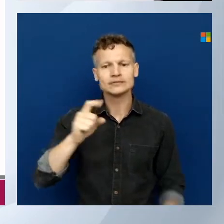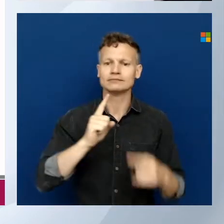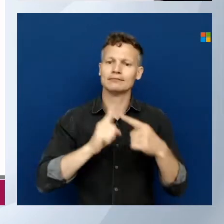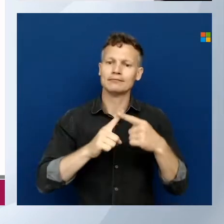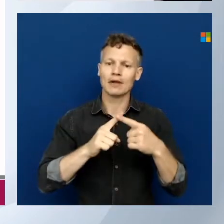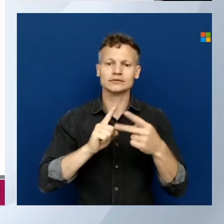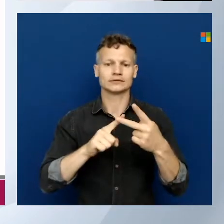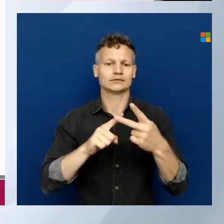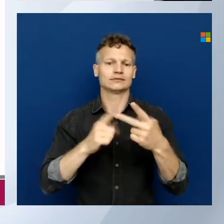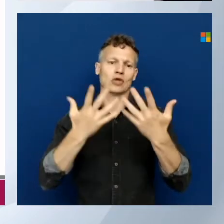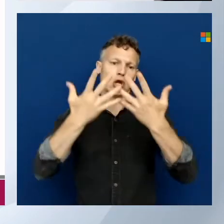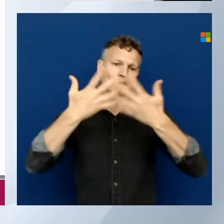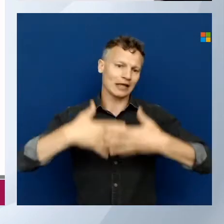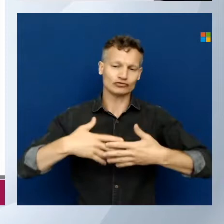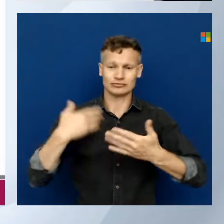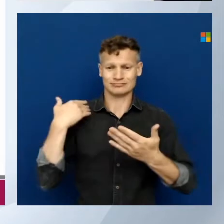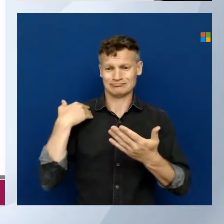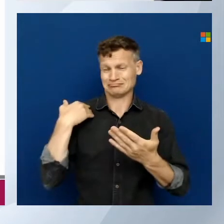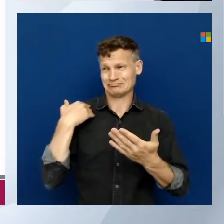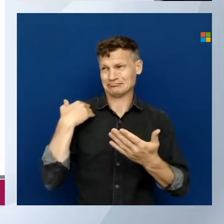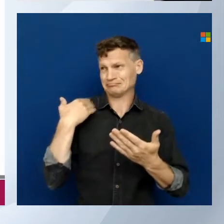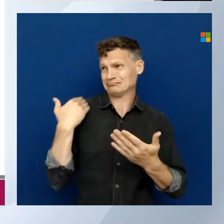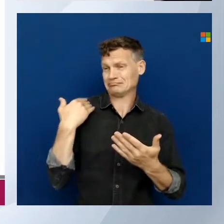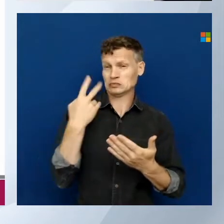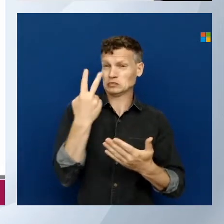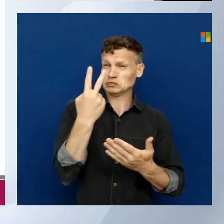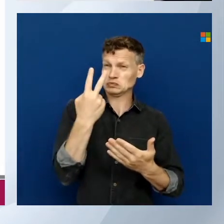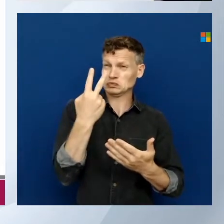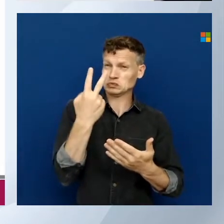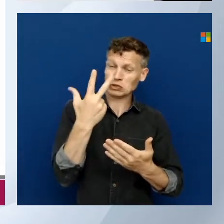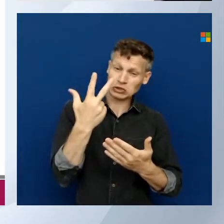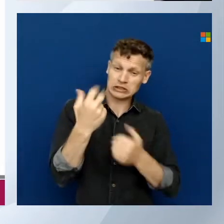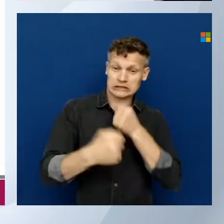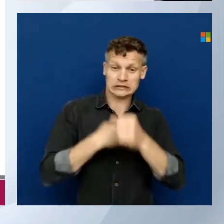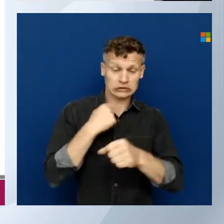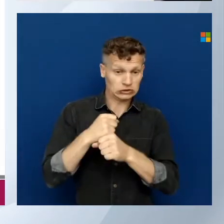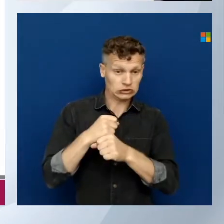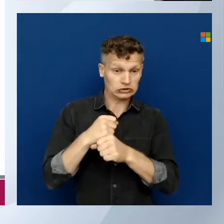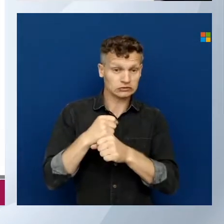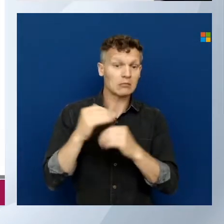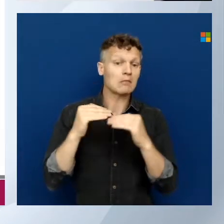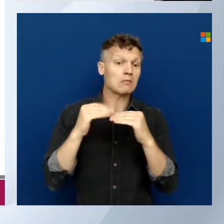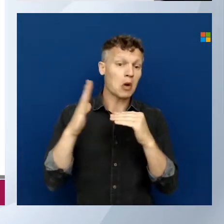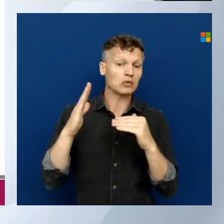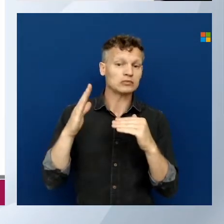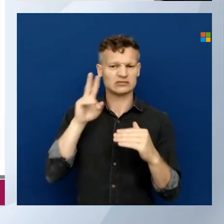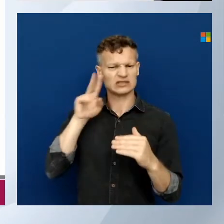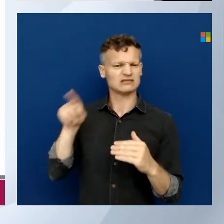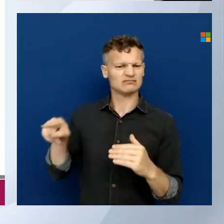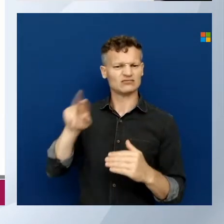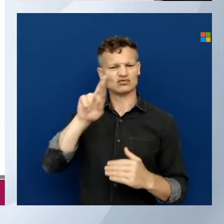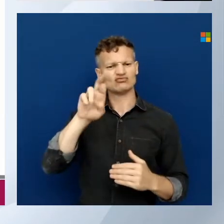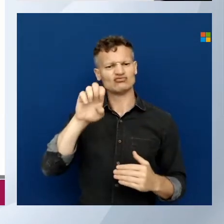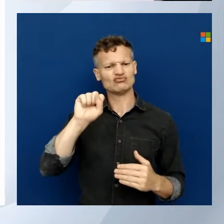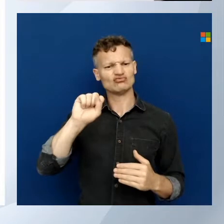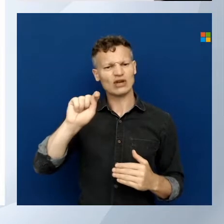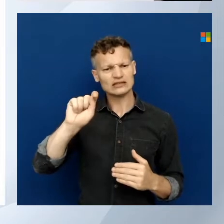and Citrix deployments, focusing on REST APIs, JSON, and my favorite scripting language,